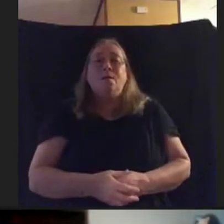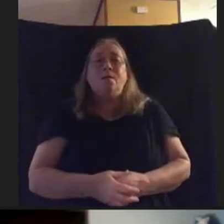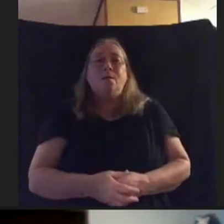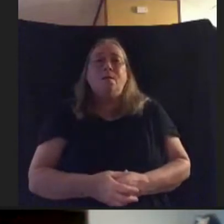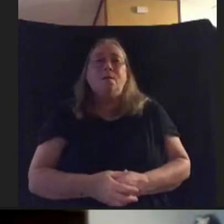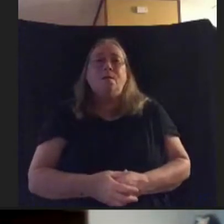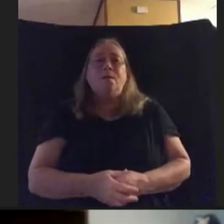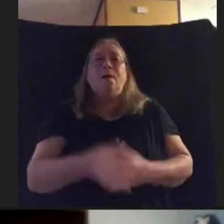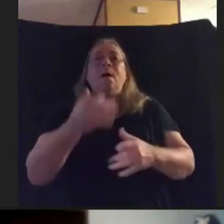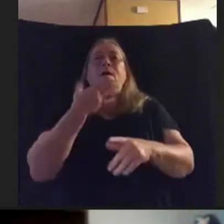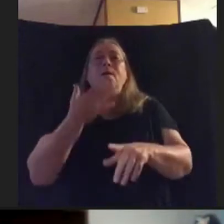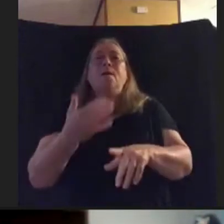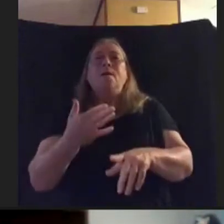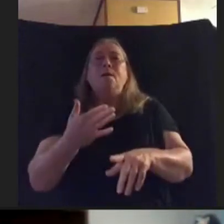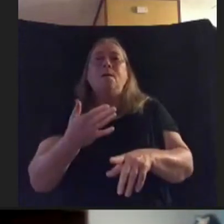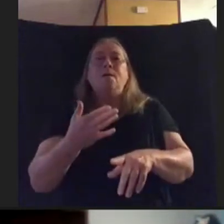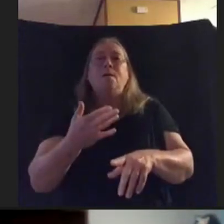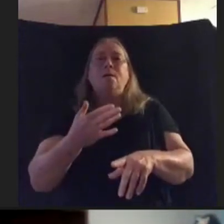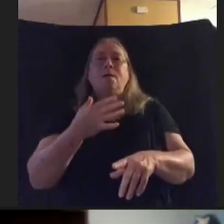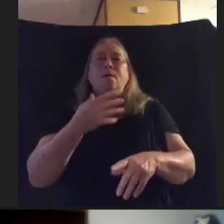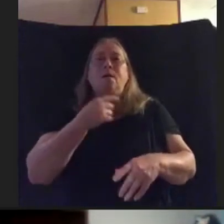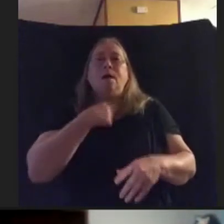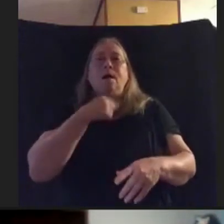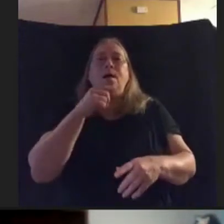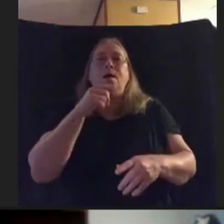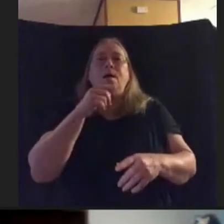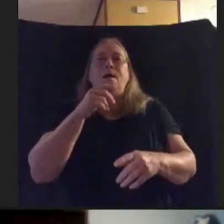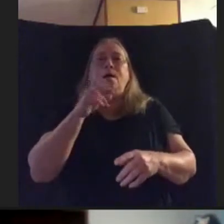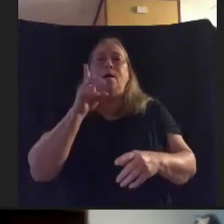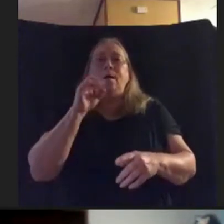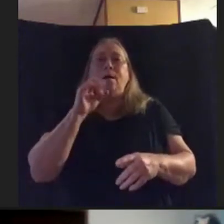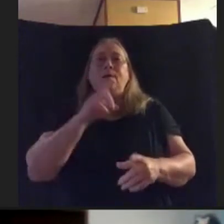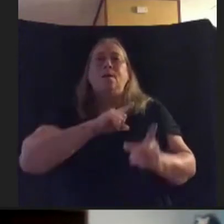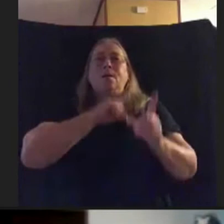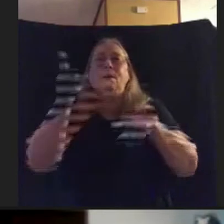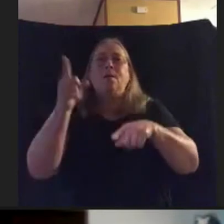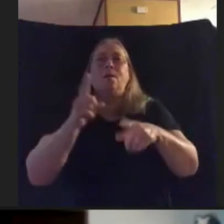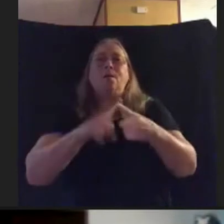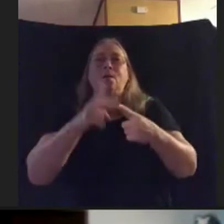thanks, Doc. I did meet in Warren County yesterday afternoon with